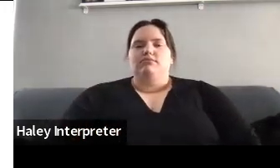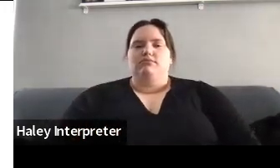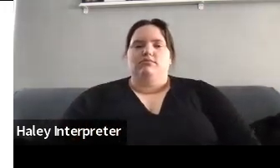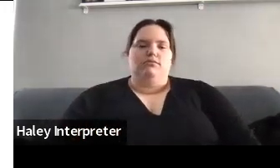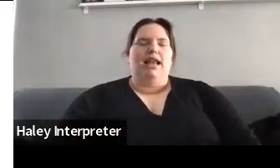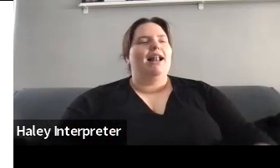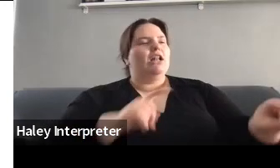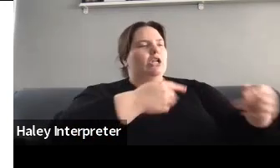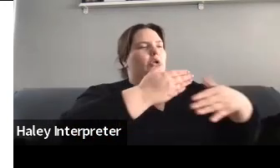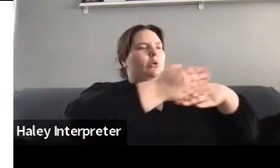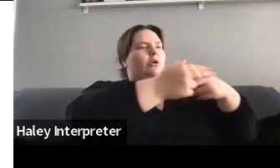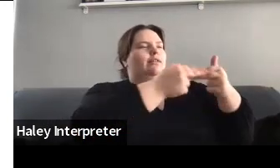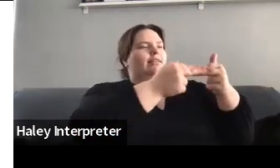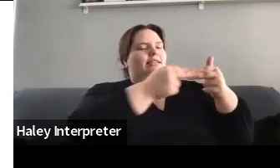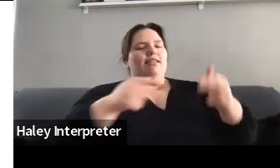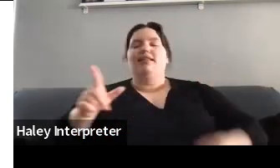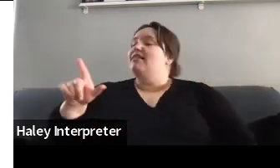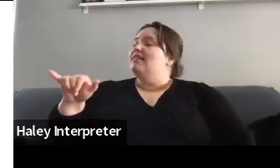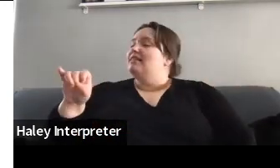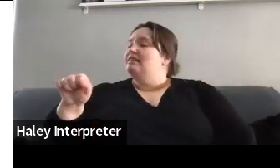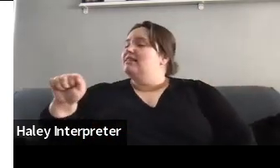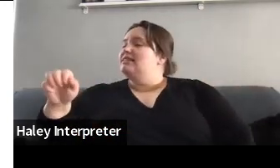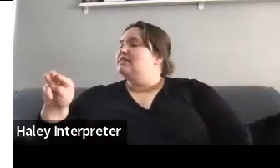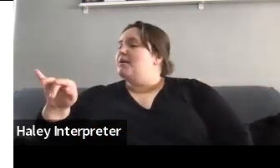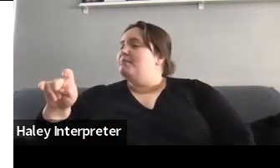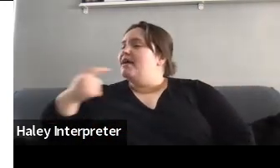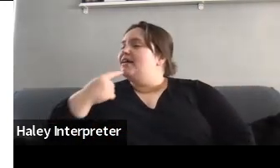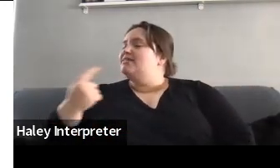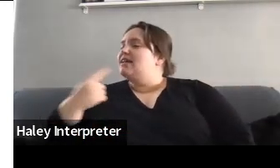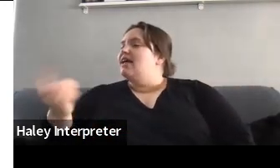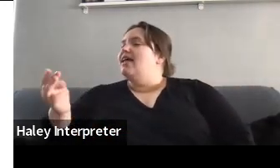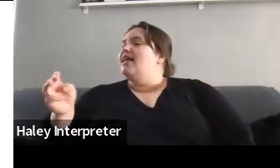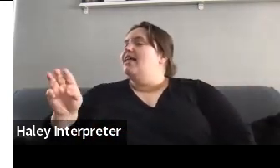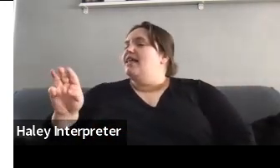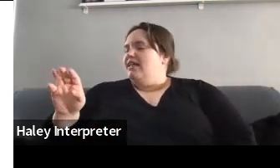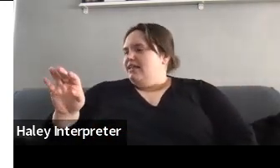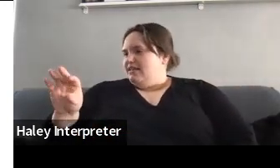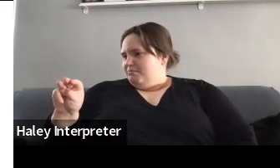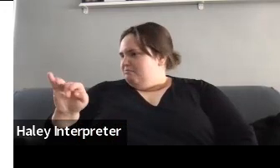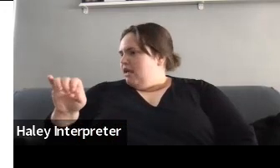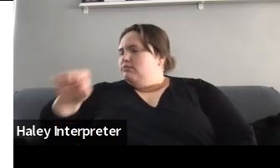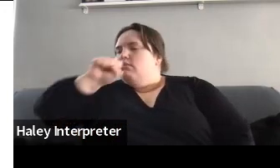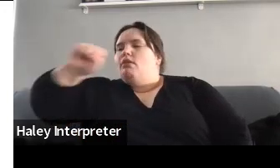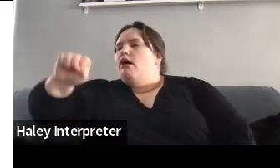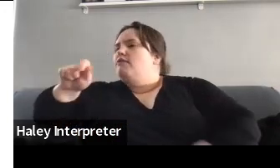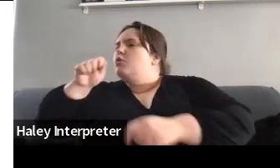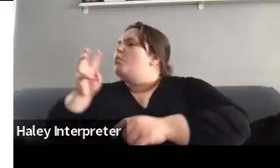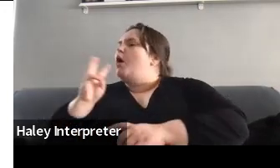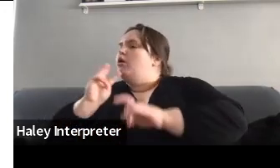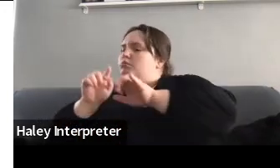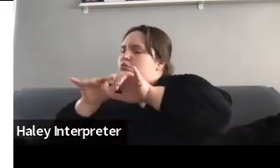mentioned that Max loves the flowing water. Susan, is Max a cat or